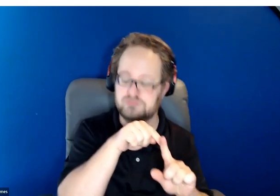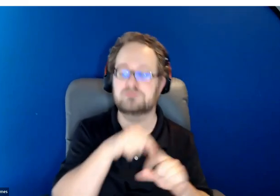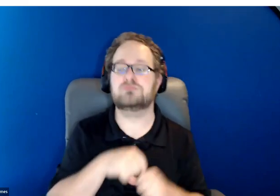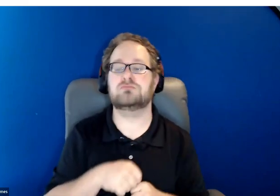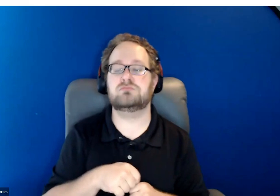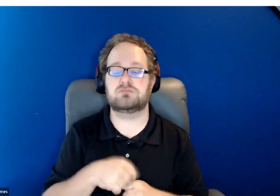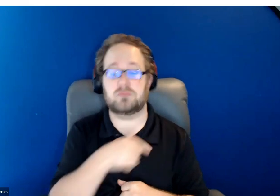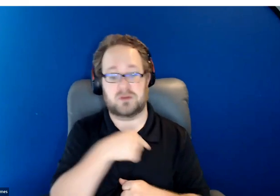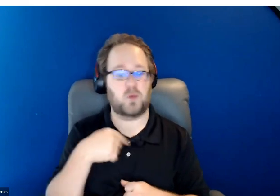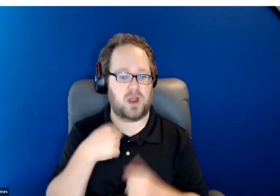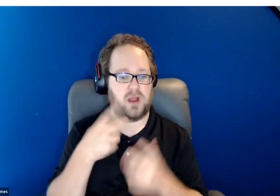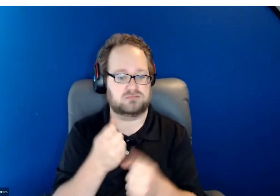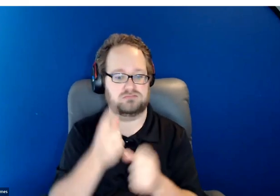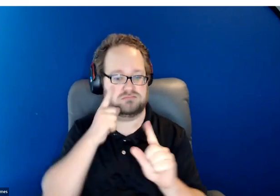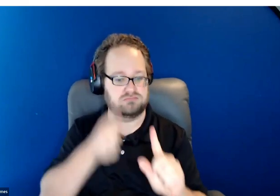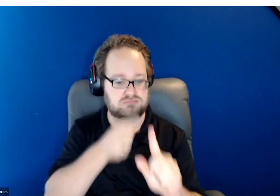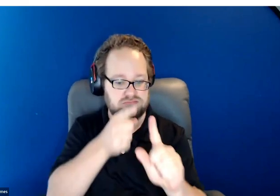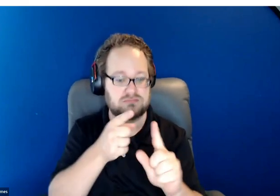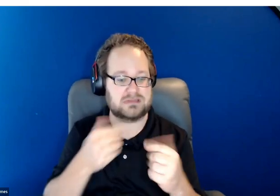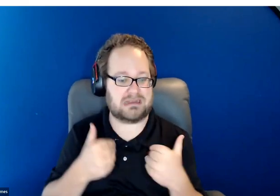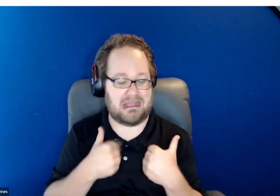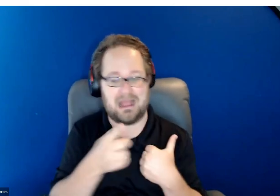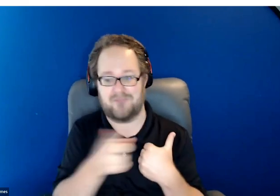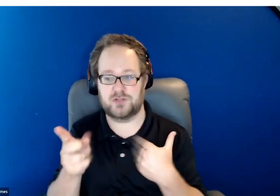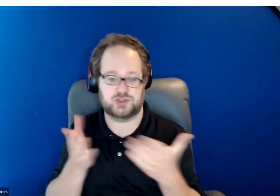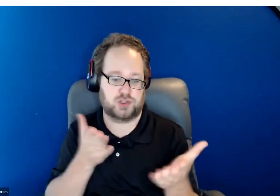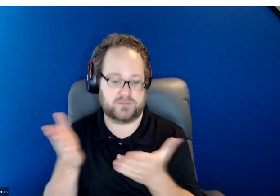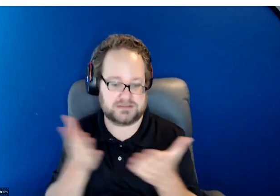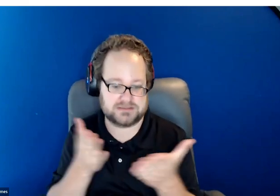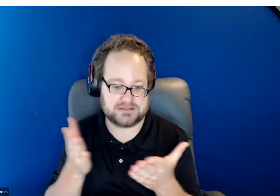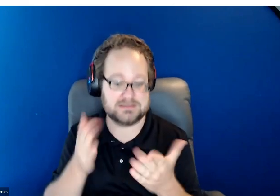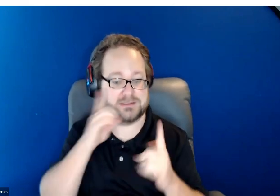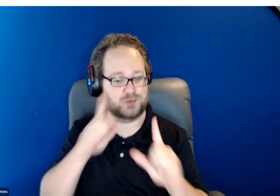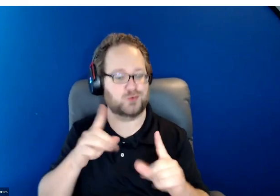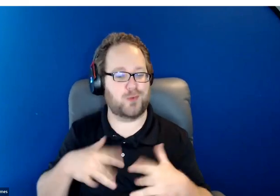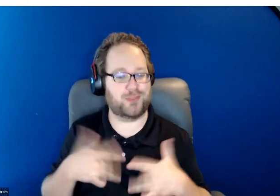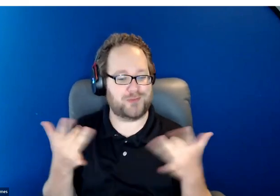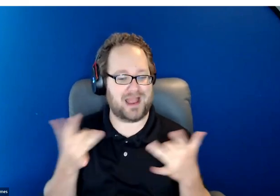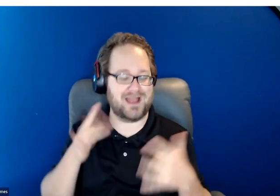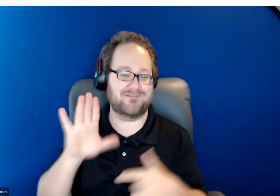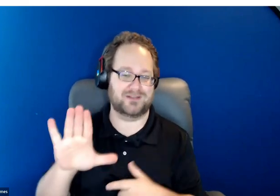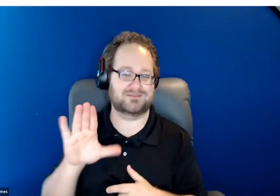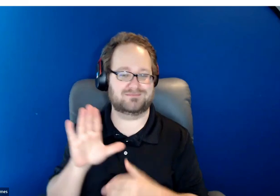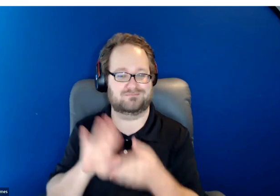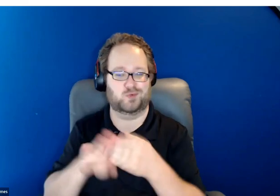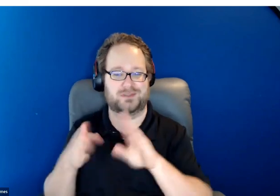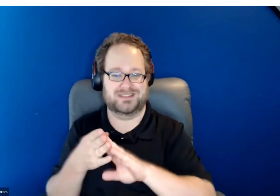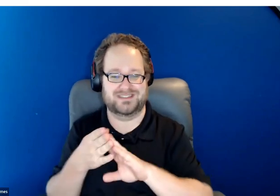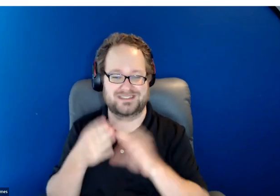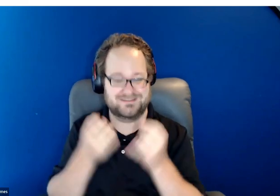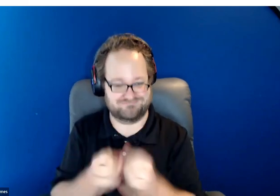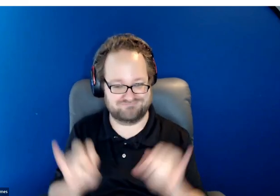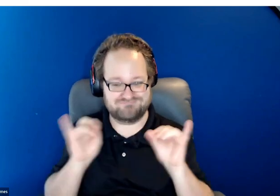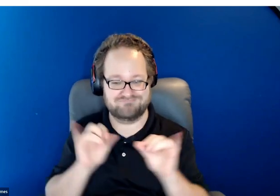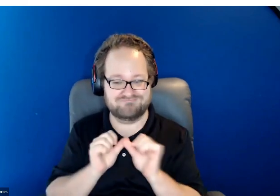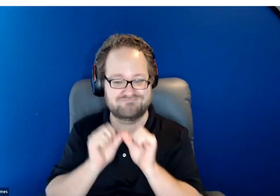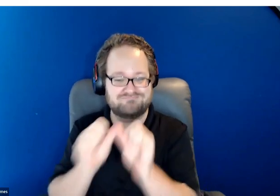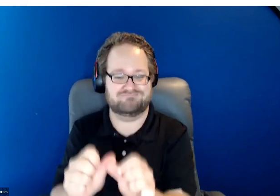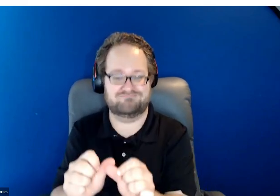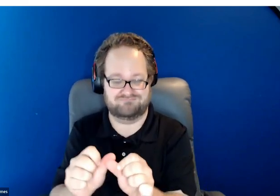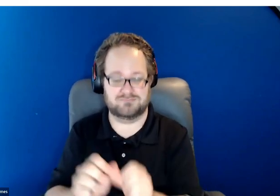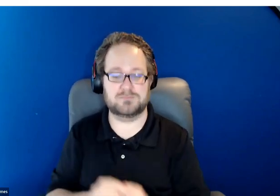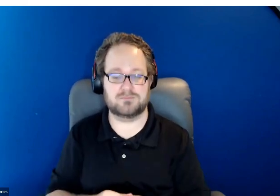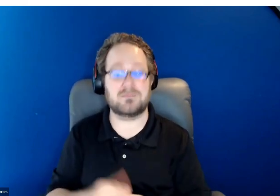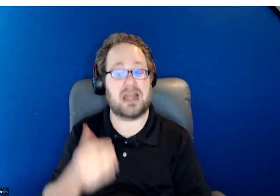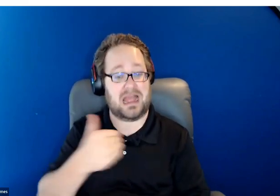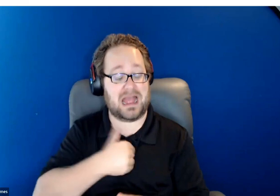to maintain their independence at home and thrive in their community. Key focus areas under this domain include